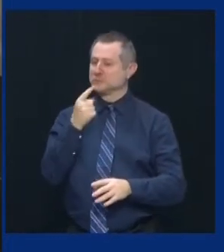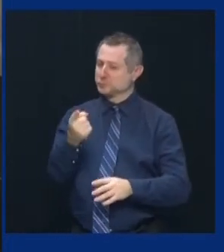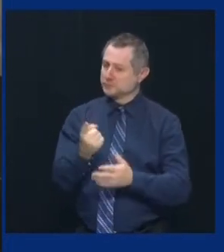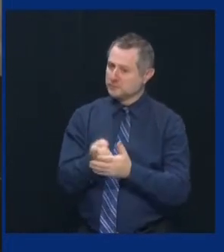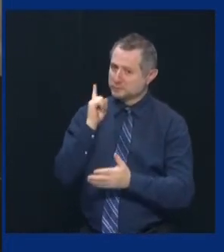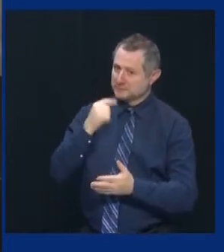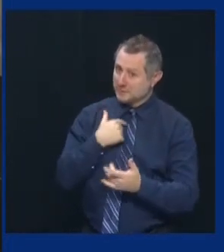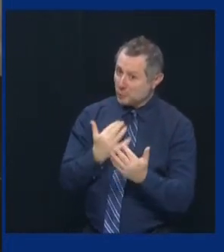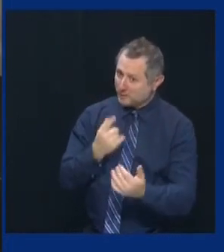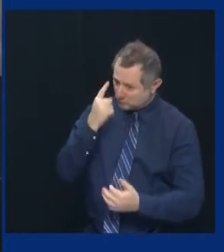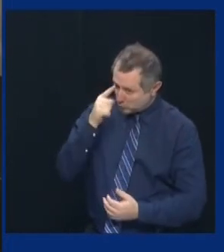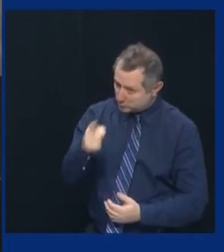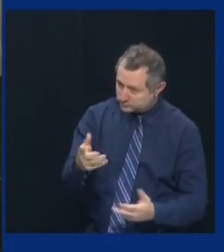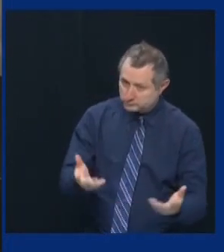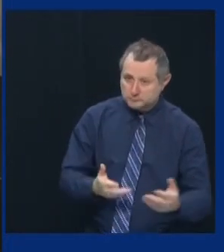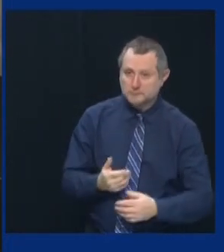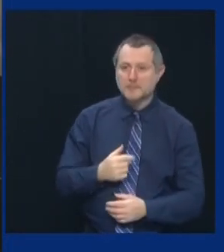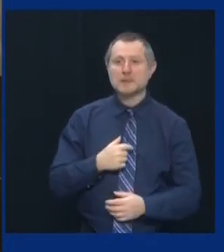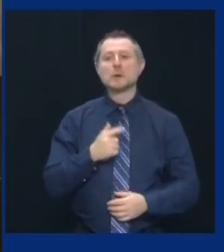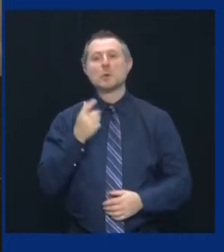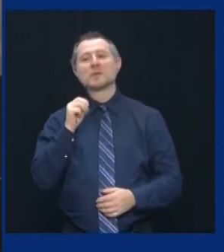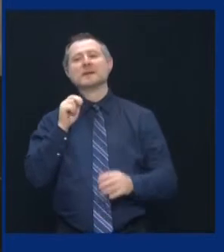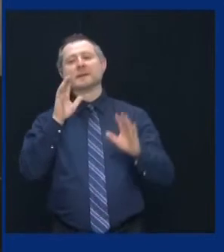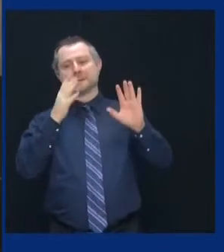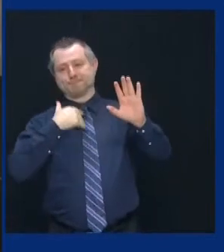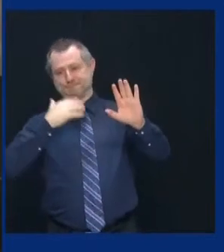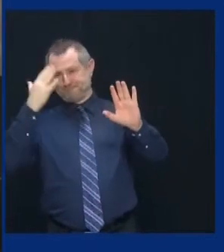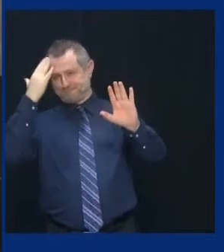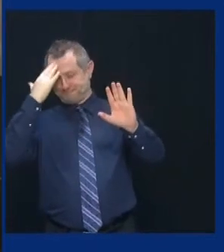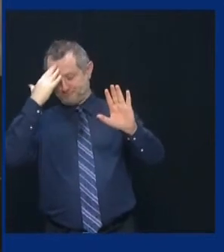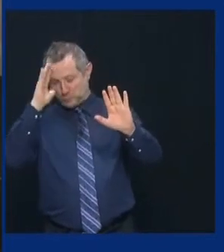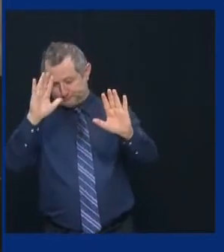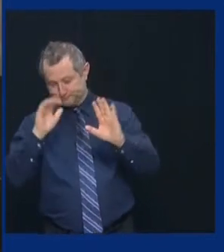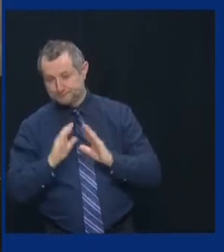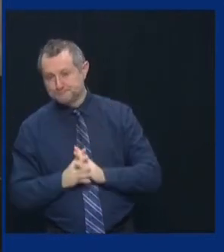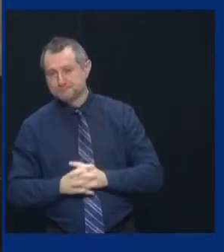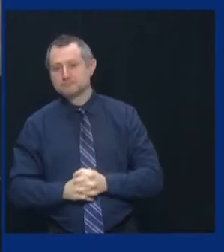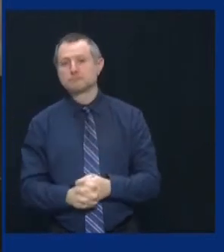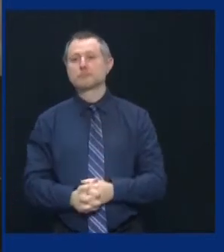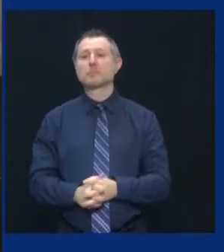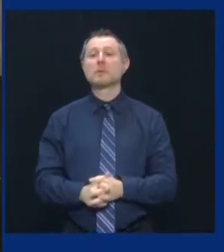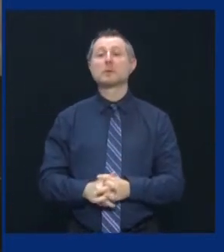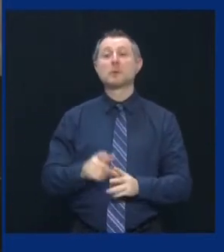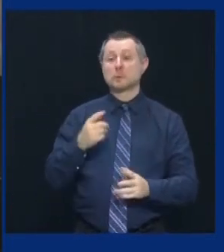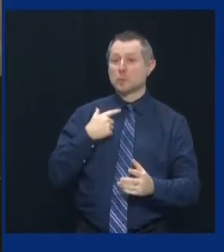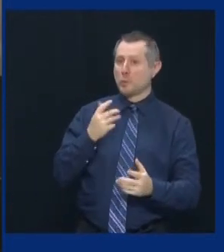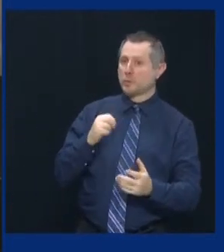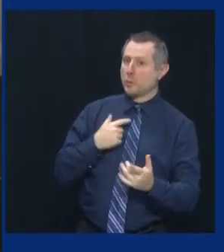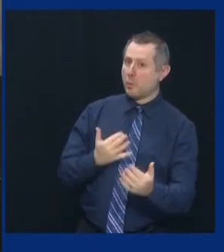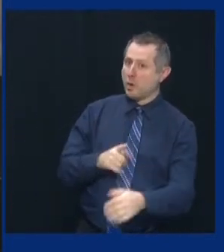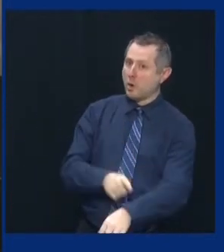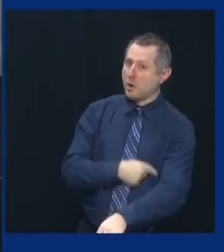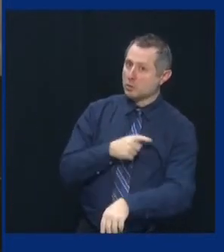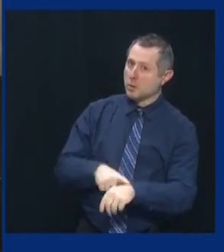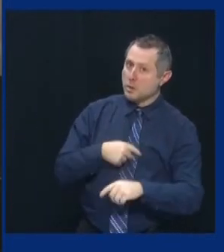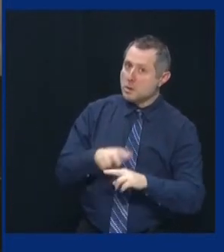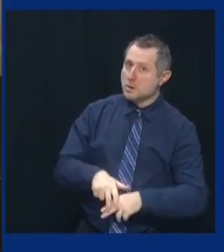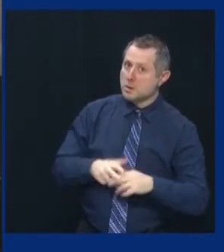for you, I want you to I know. know. More than I an, got back on the line. we waited a long time. We sat here in